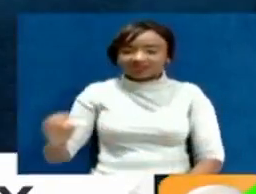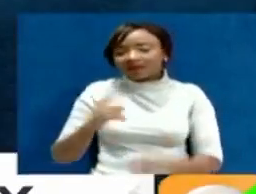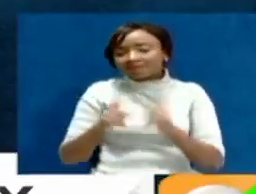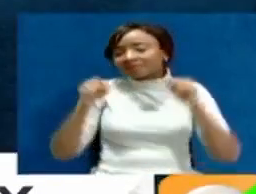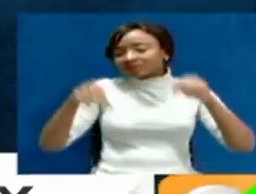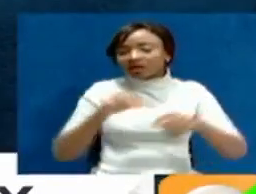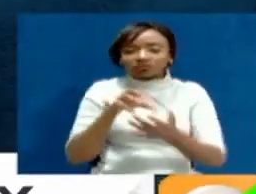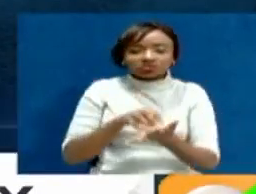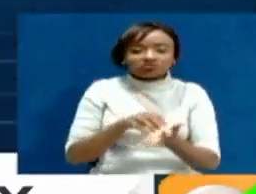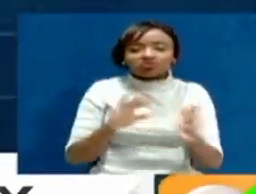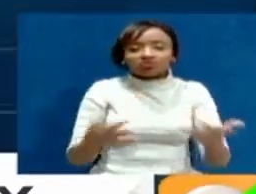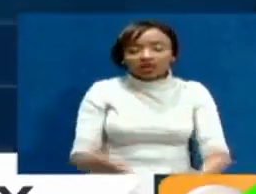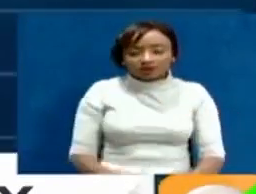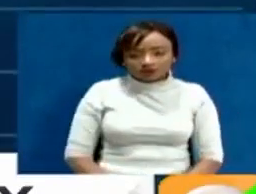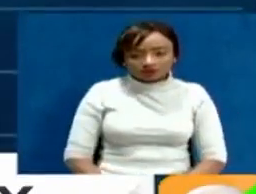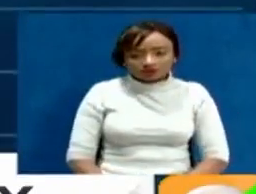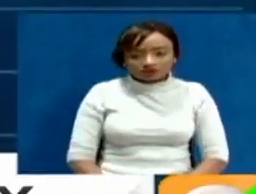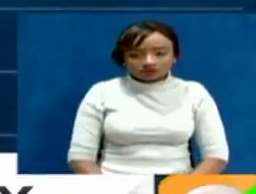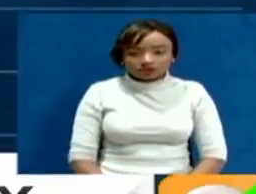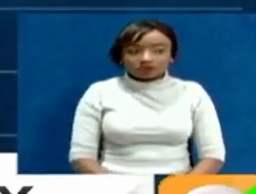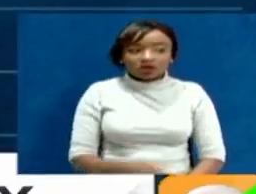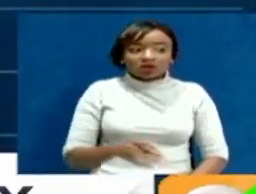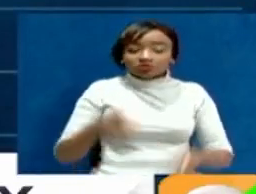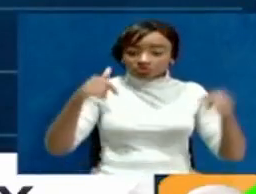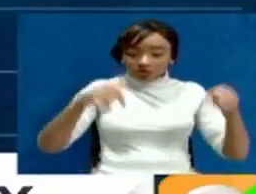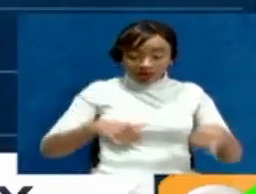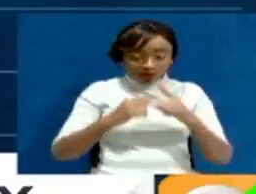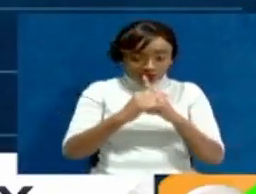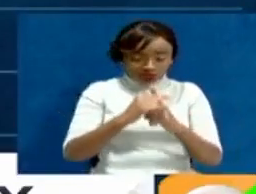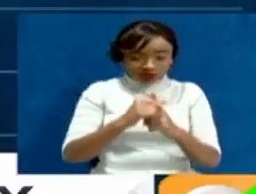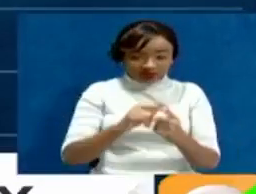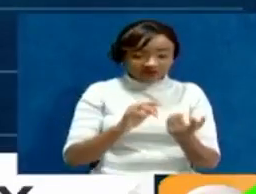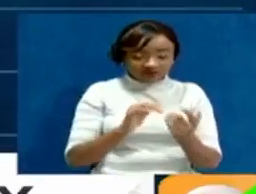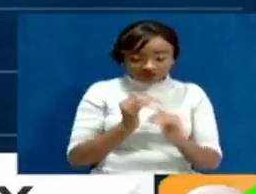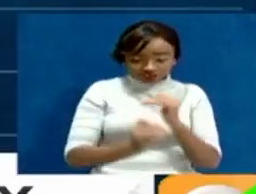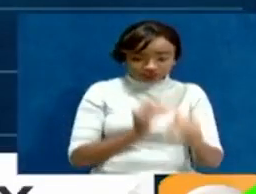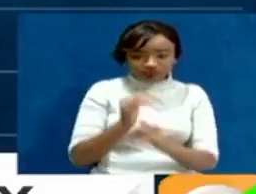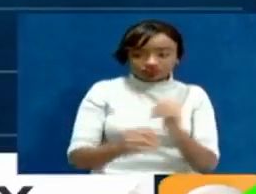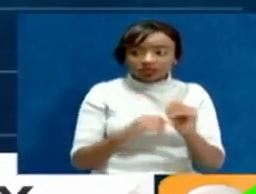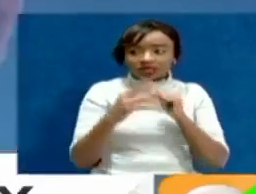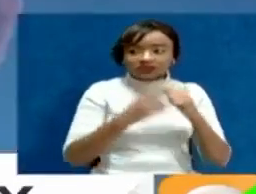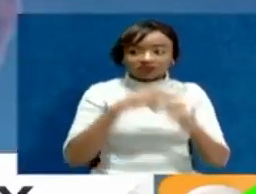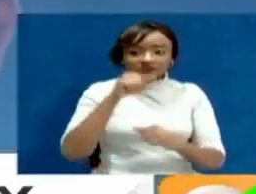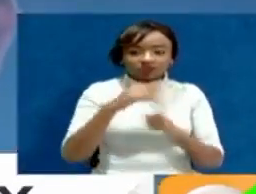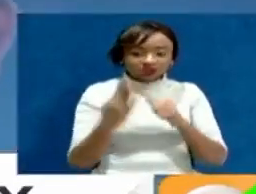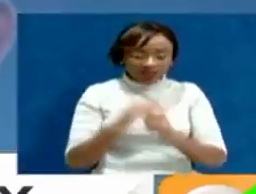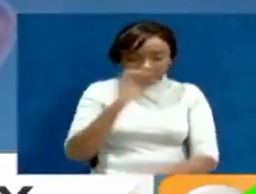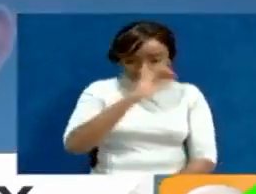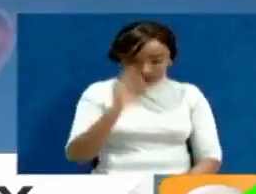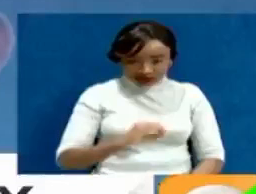evolving COVID-19 trend telling us? The current positivity rate in the country stands at